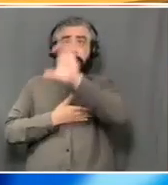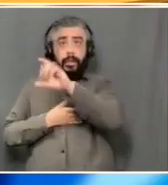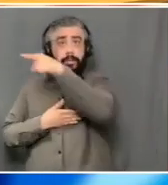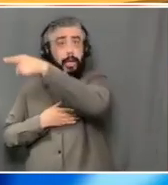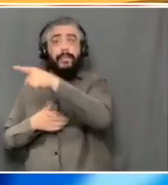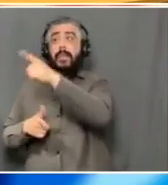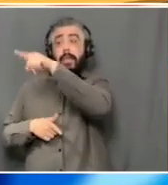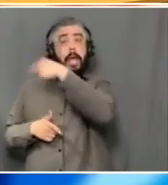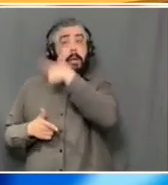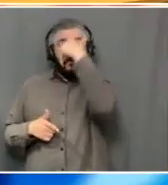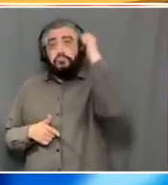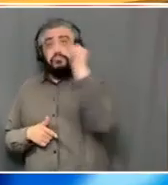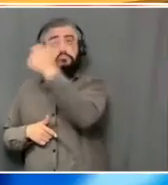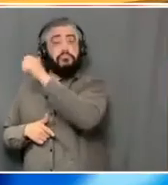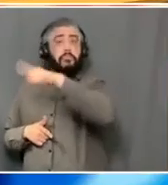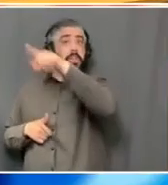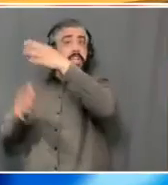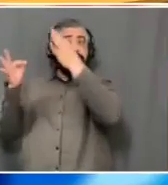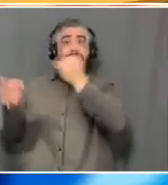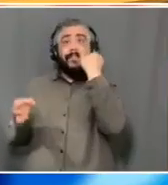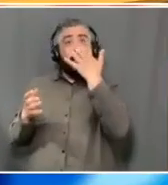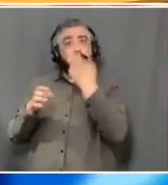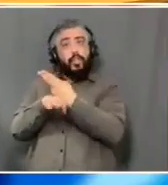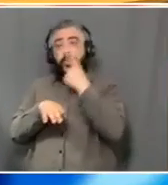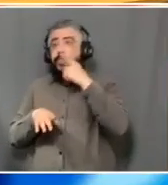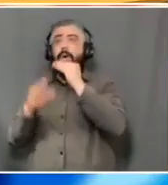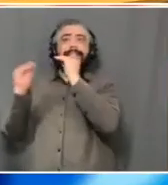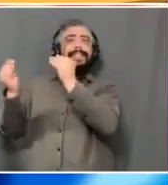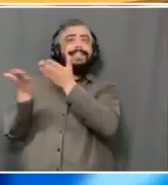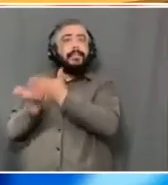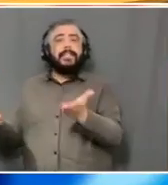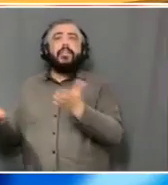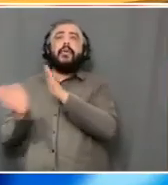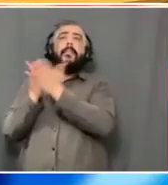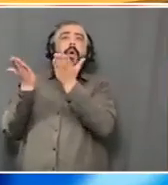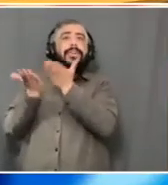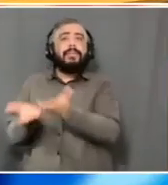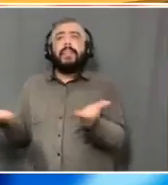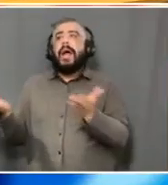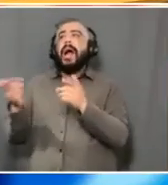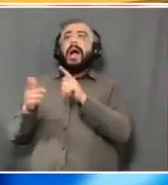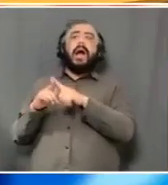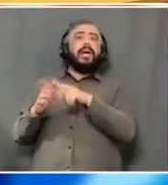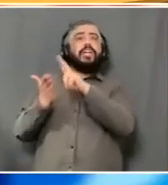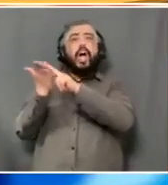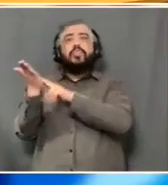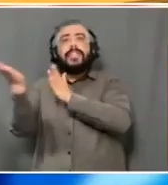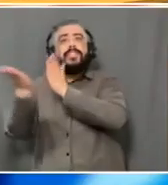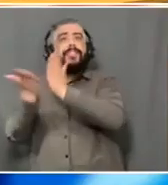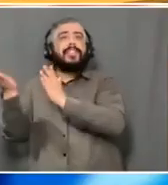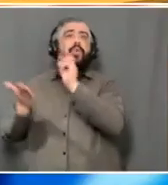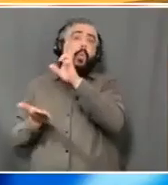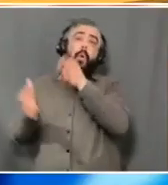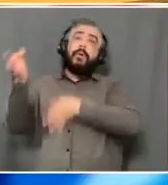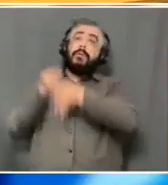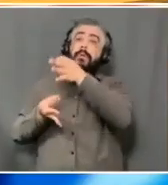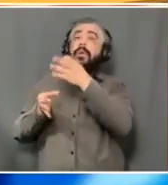them for instructional materials, books and supplies, contracted services, or instead to use them